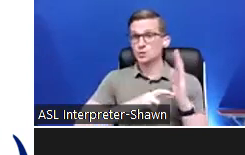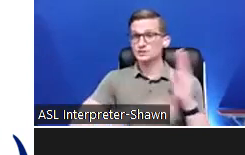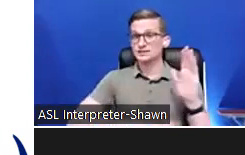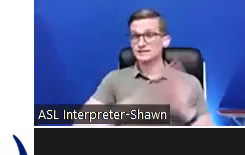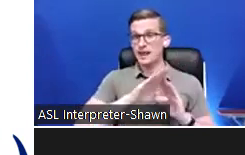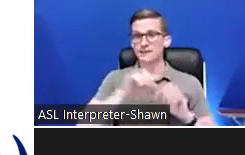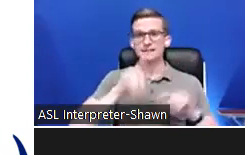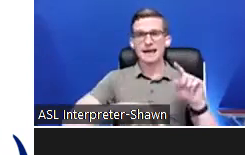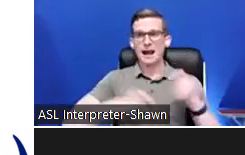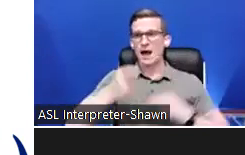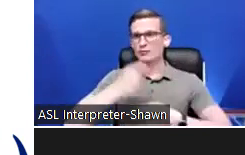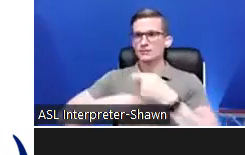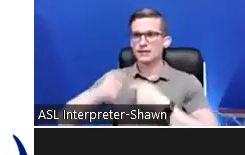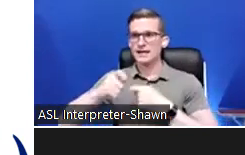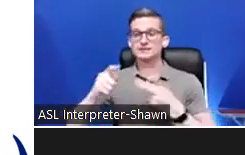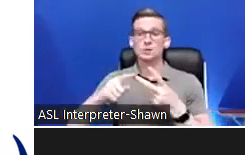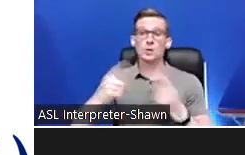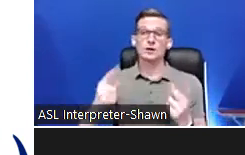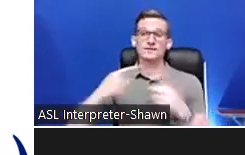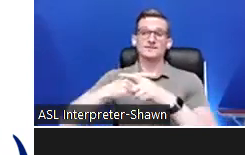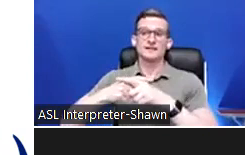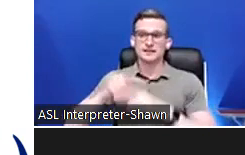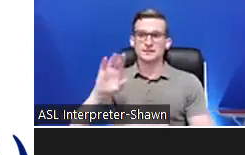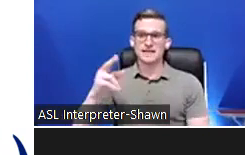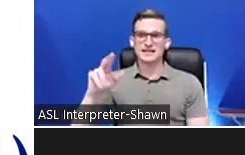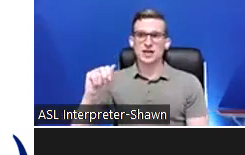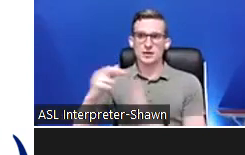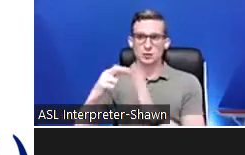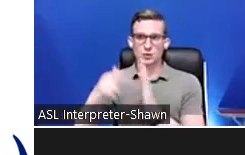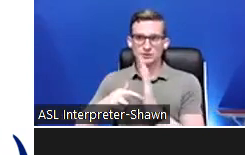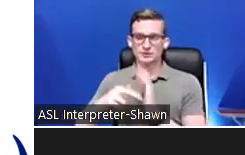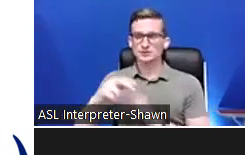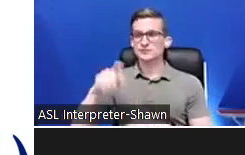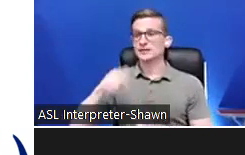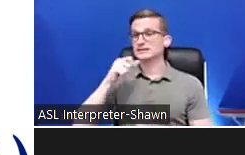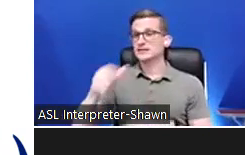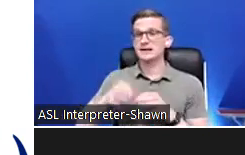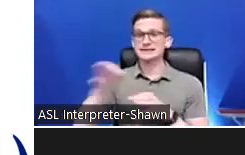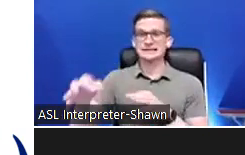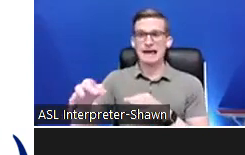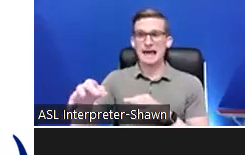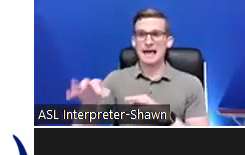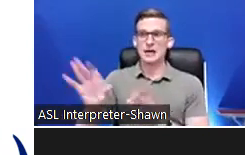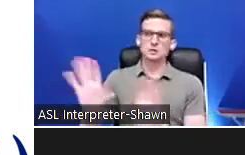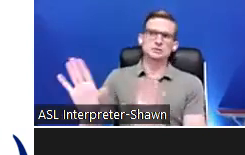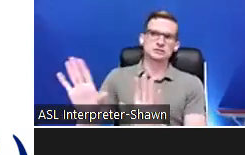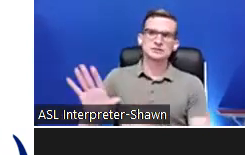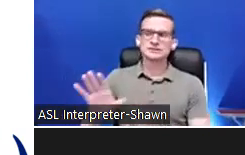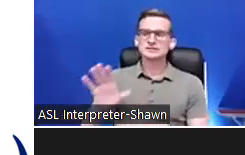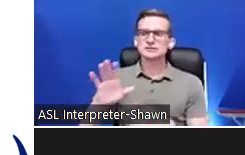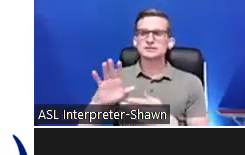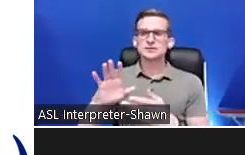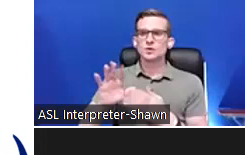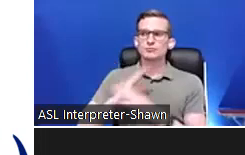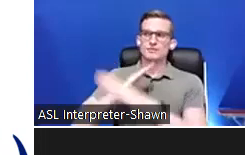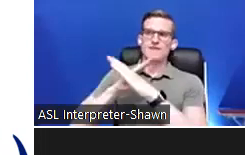or conflict with BHA rules, must not delay, discourage, or prevent an individual's ability to exercise their rights,